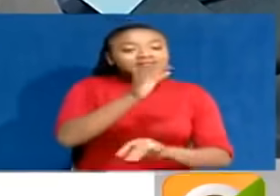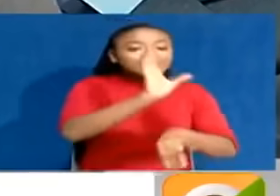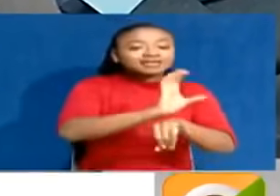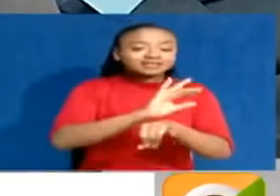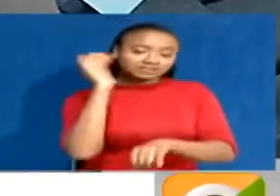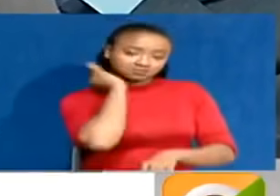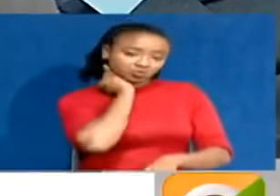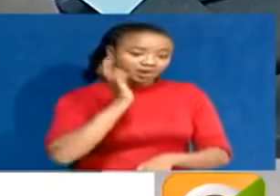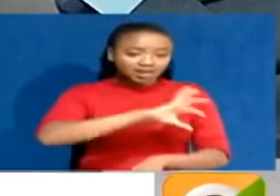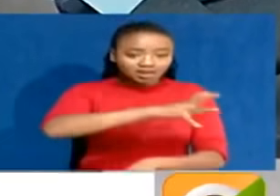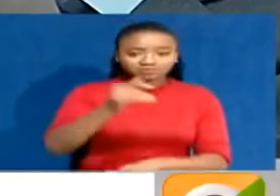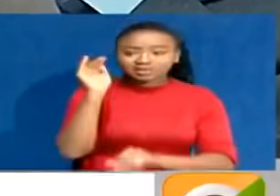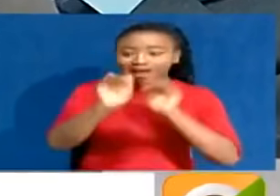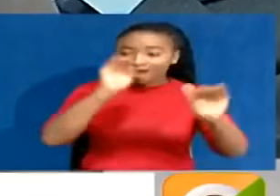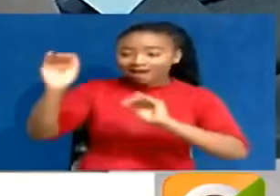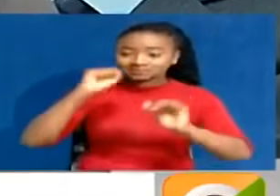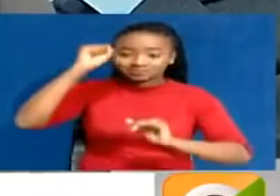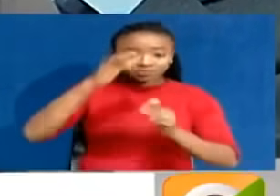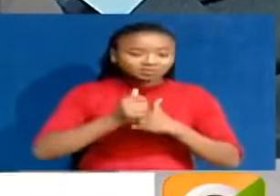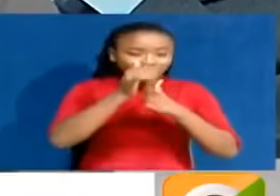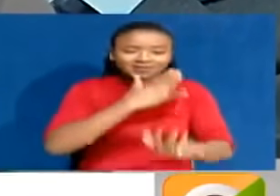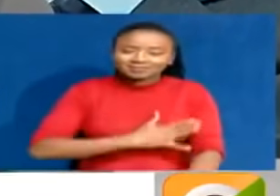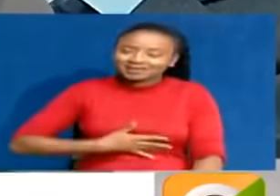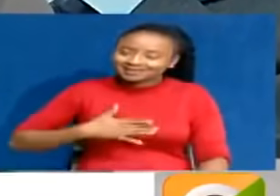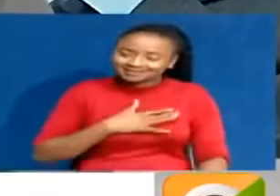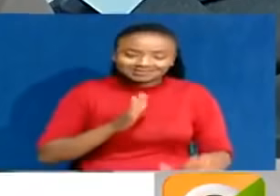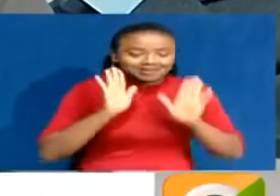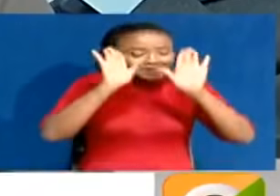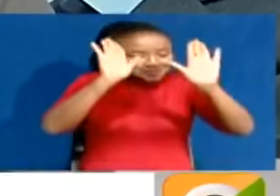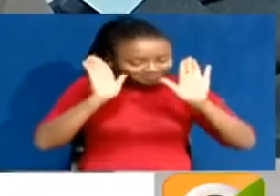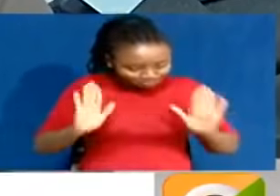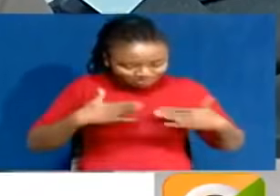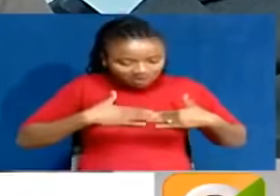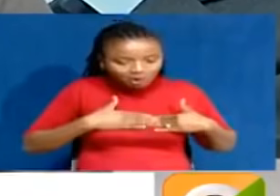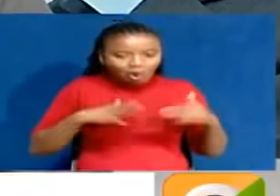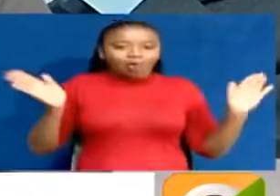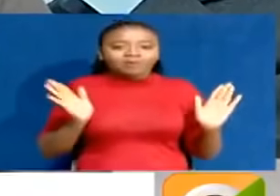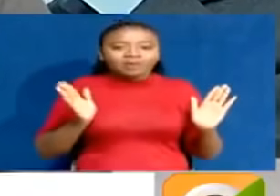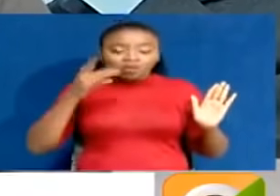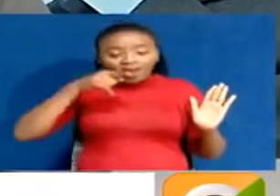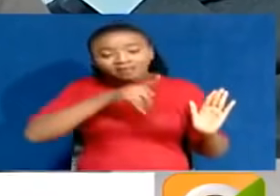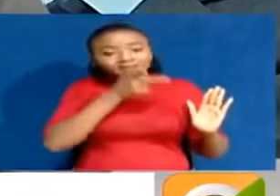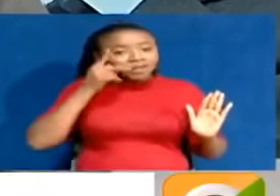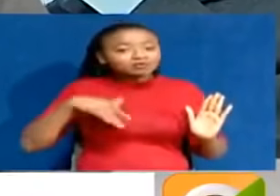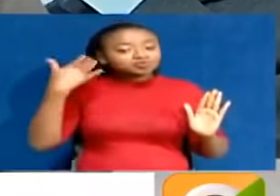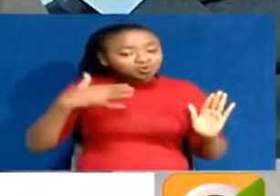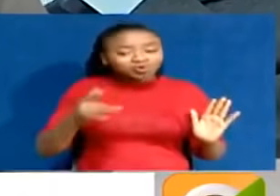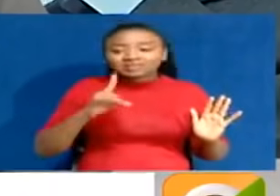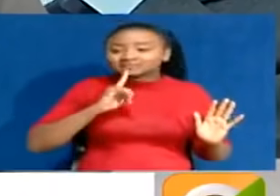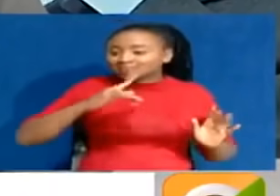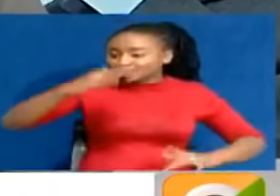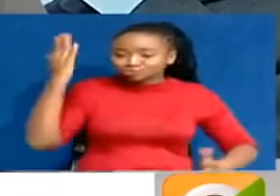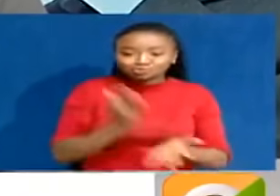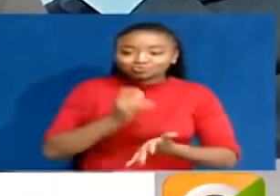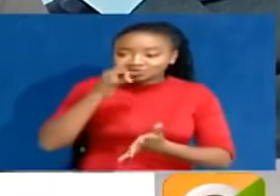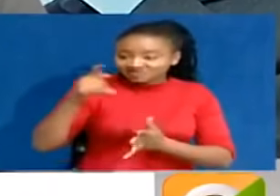service in Murang’a, called on political leaders to be honest, stating that he will continue calling out leaders he believes